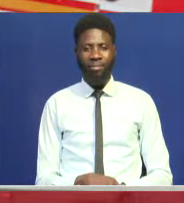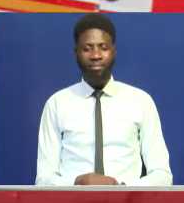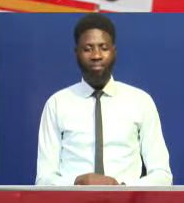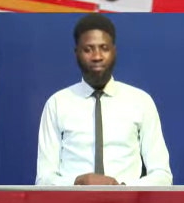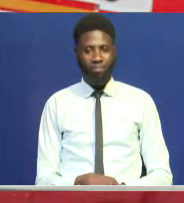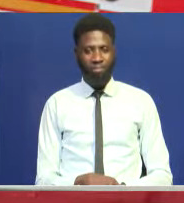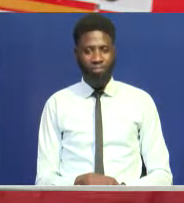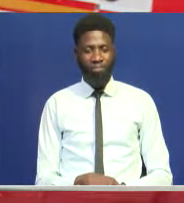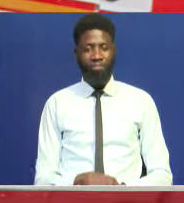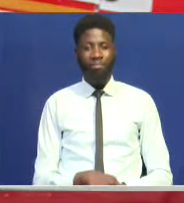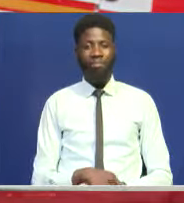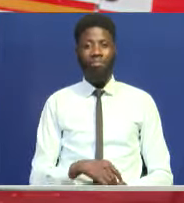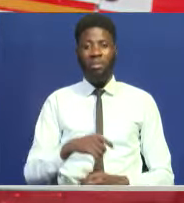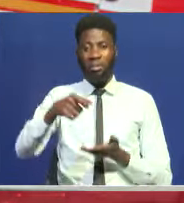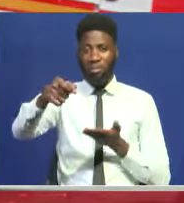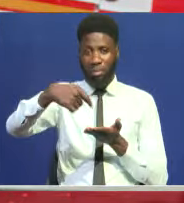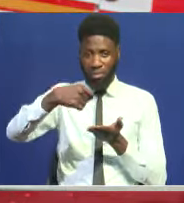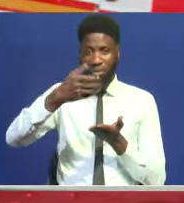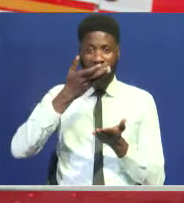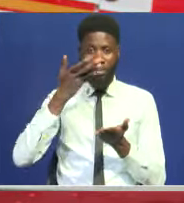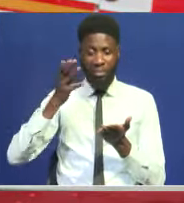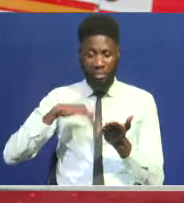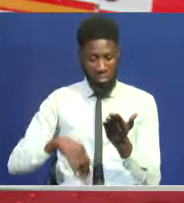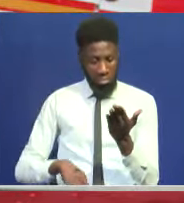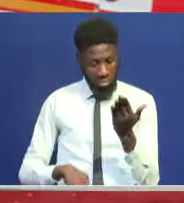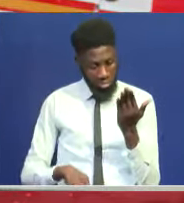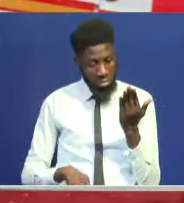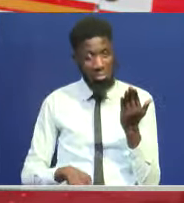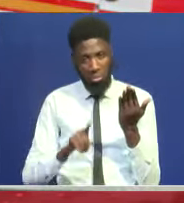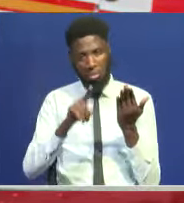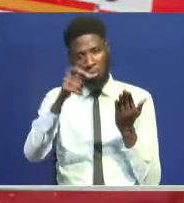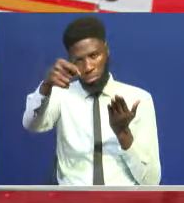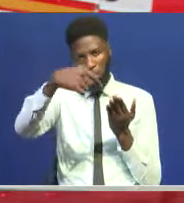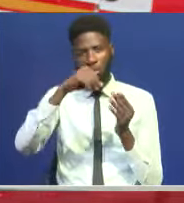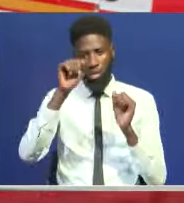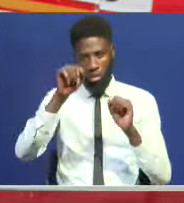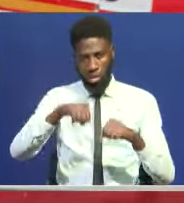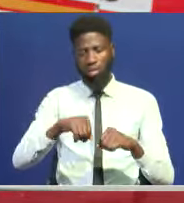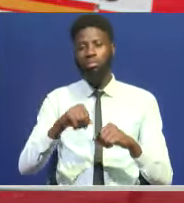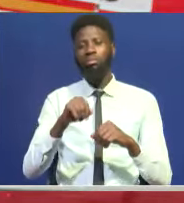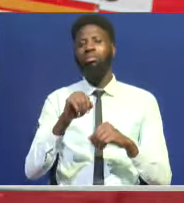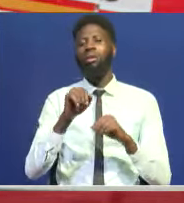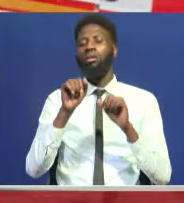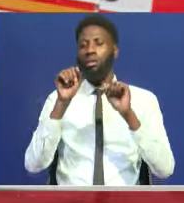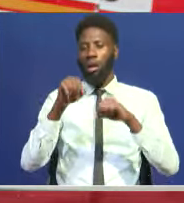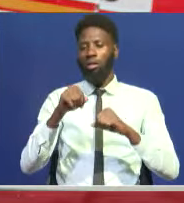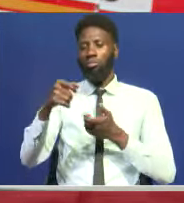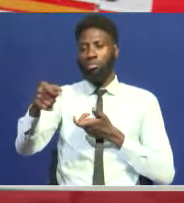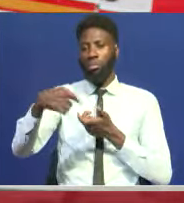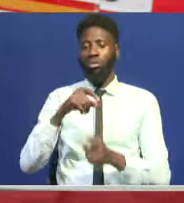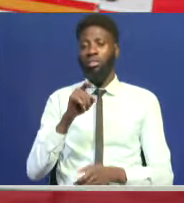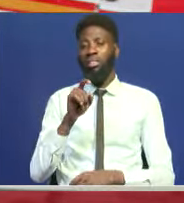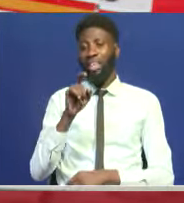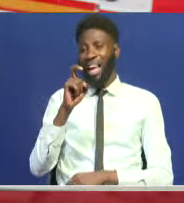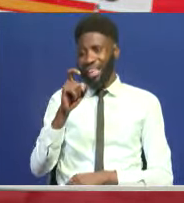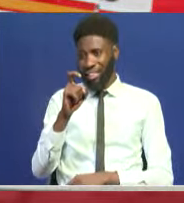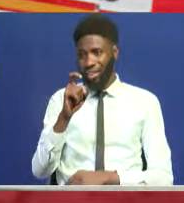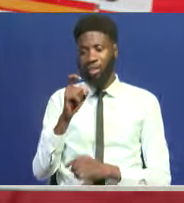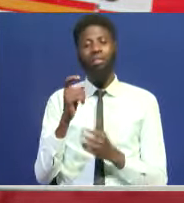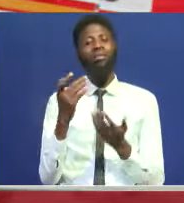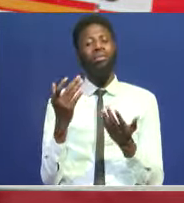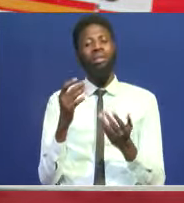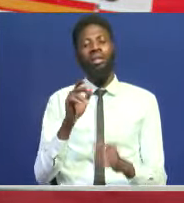Well, just checking feedback. Be sure to send in your feedback. You can get us on our official Twitter handle or X if you like at